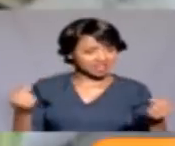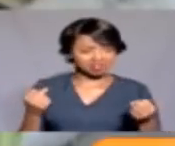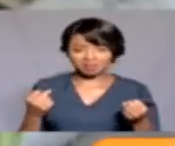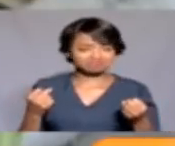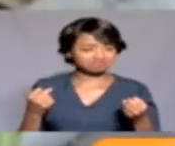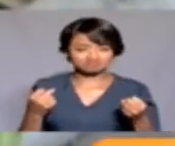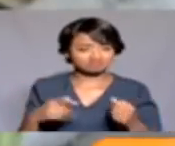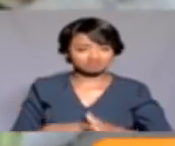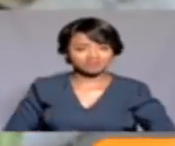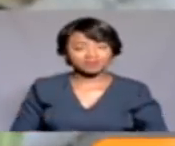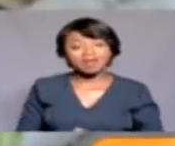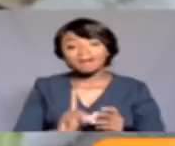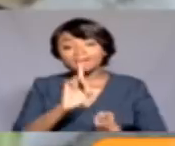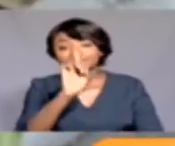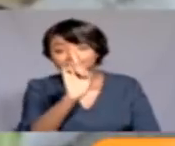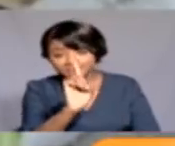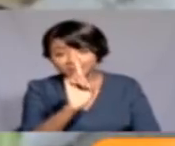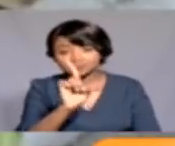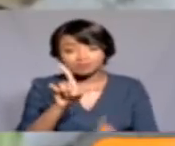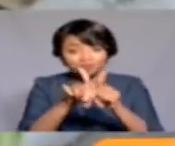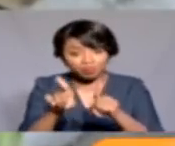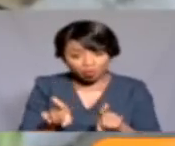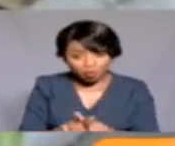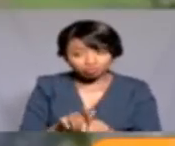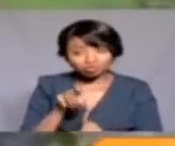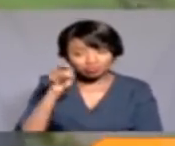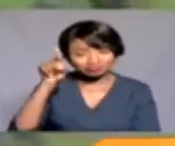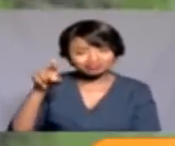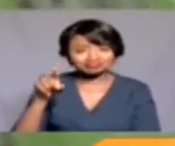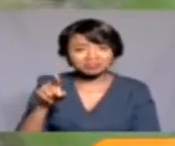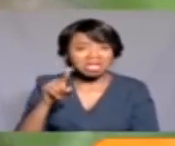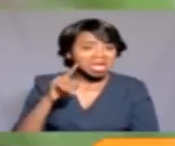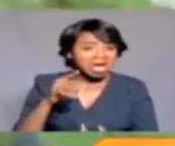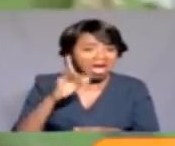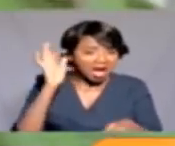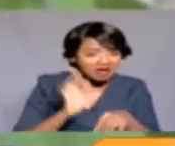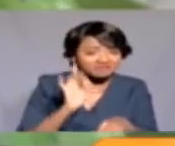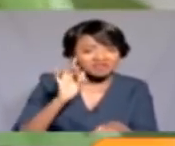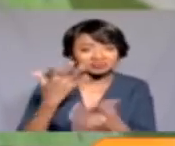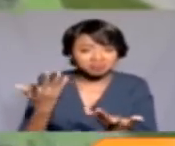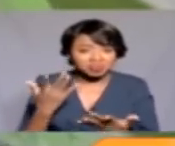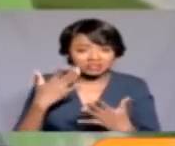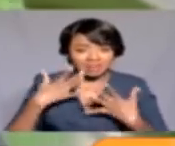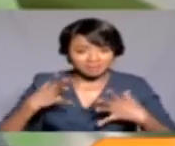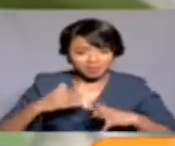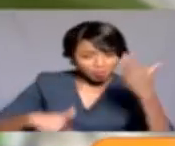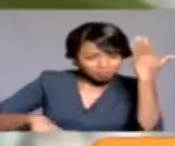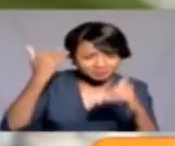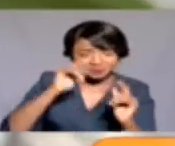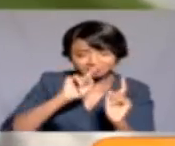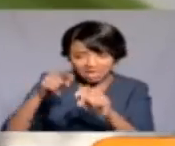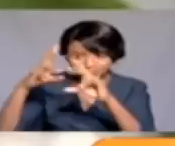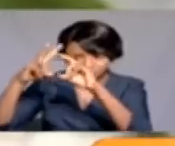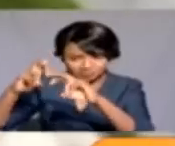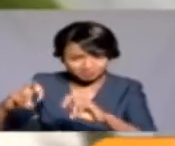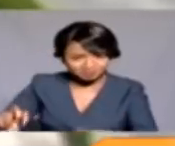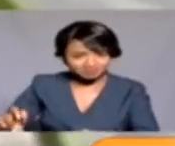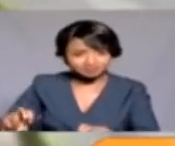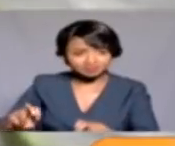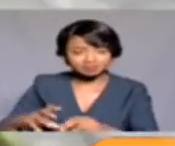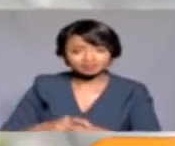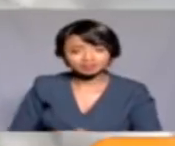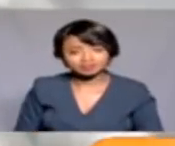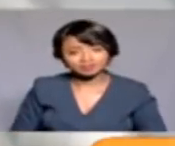hapa. But their presence has also attracted scientists who want to carry out a study, a move informed by a research conducted in Taita Taveta